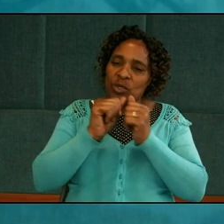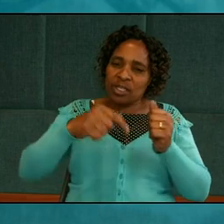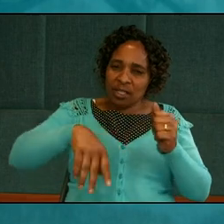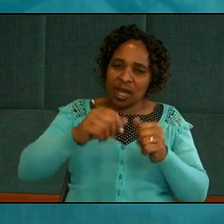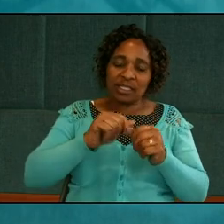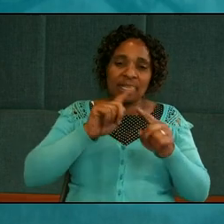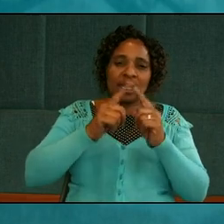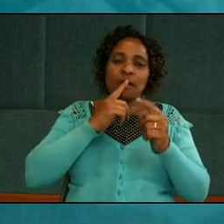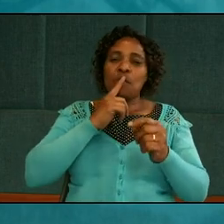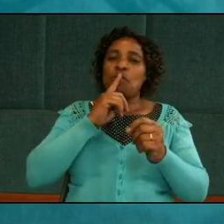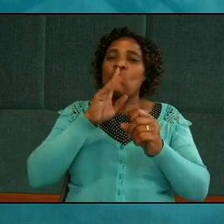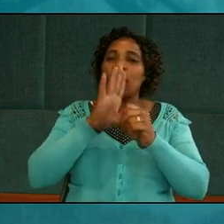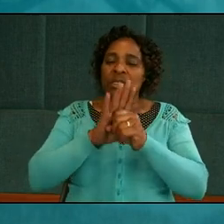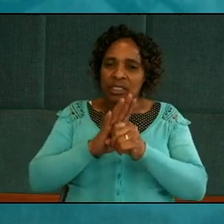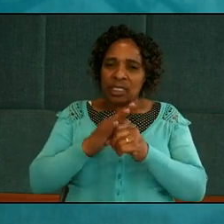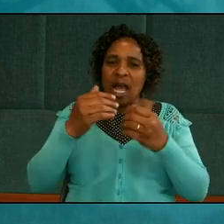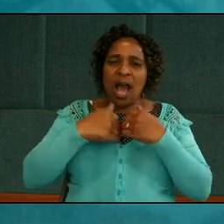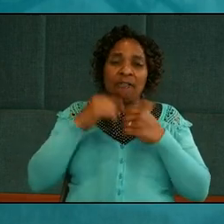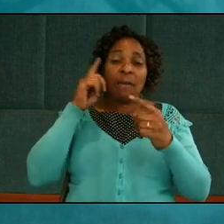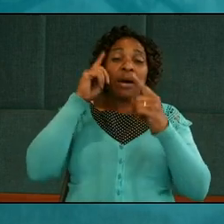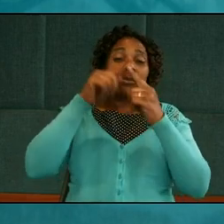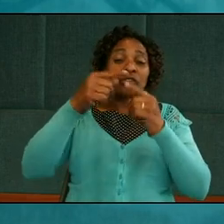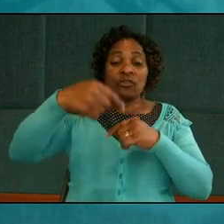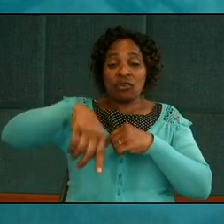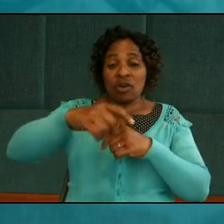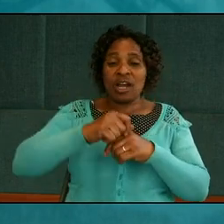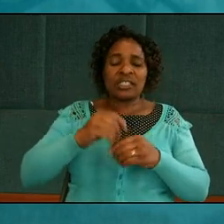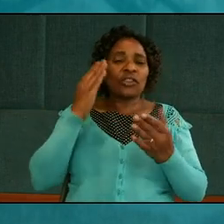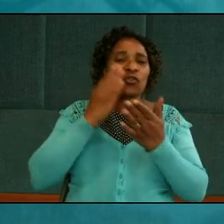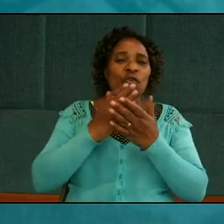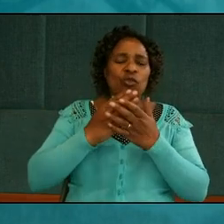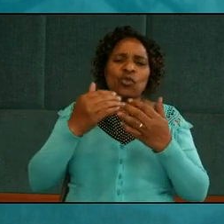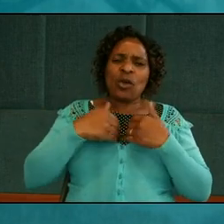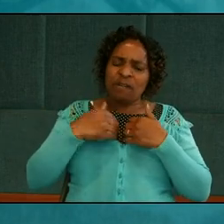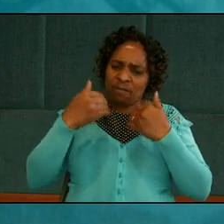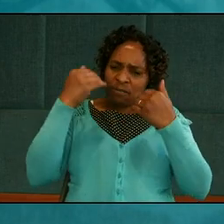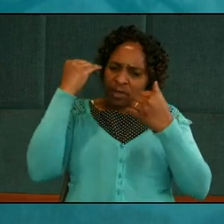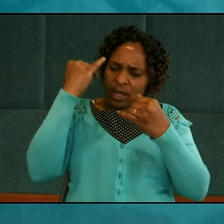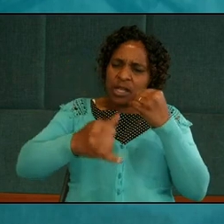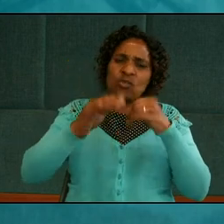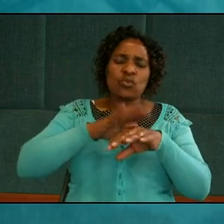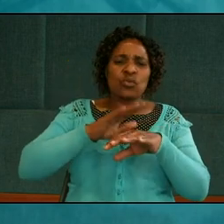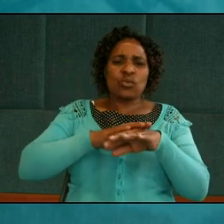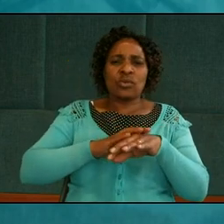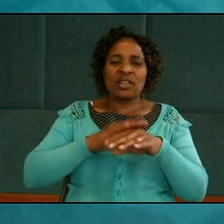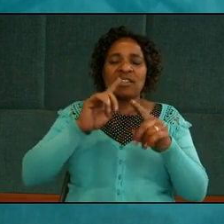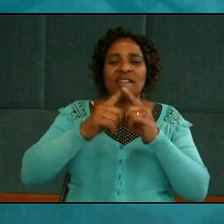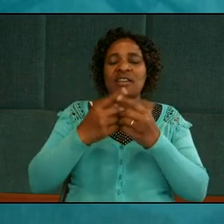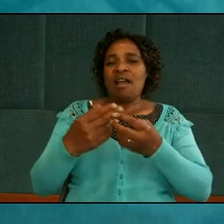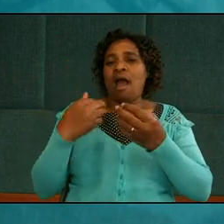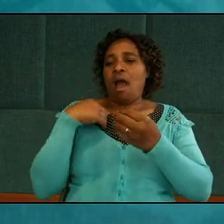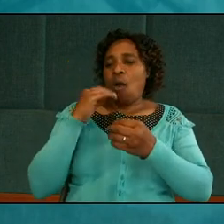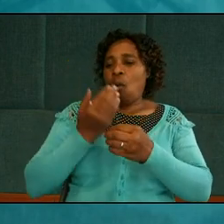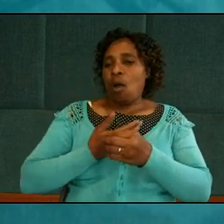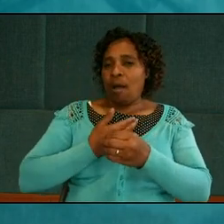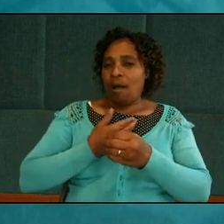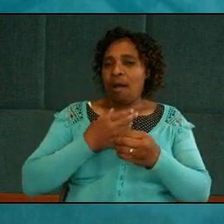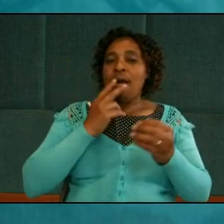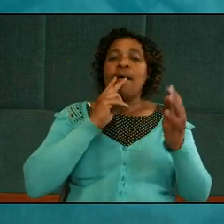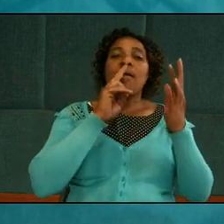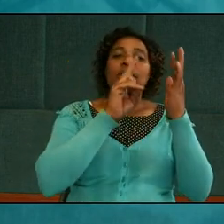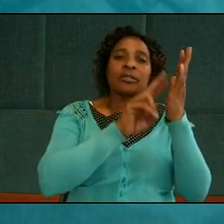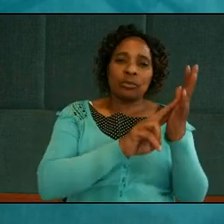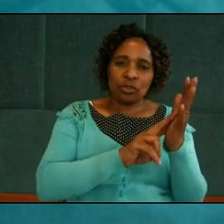then he has promised that he has a purpose for us to actually have a good end, then our response should be,